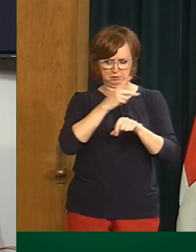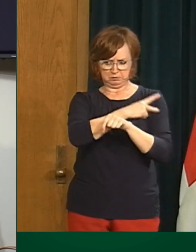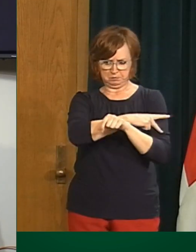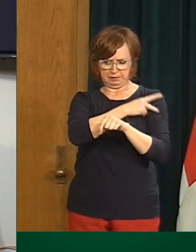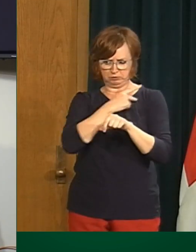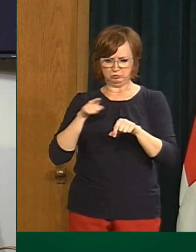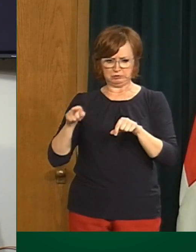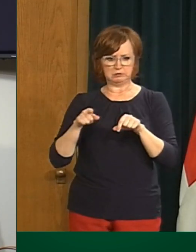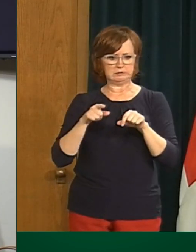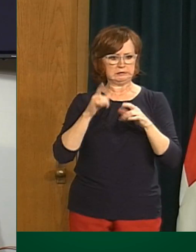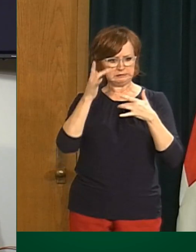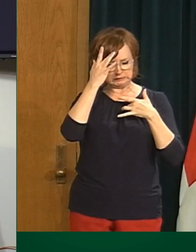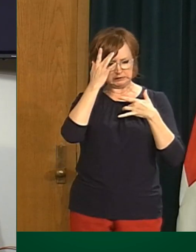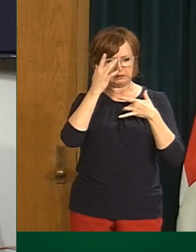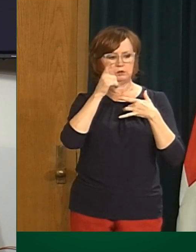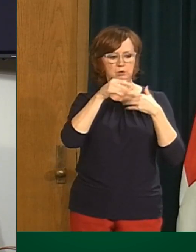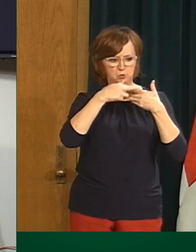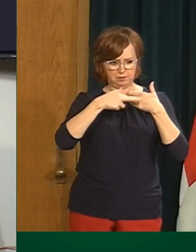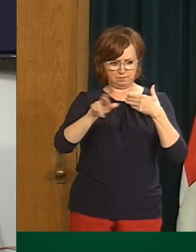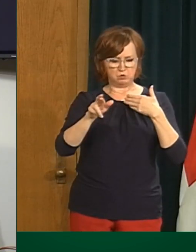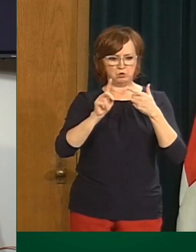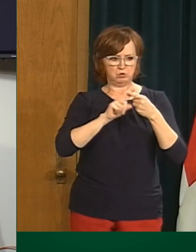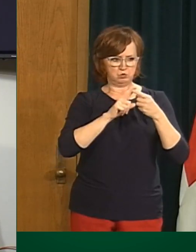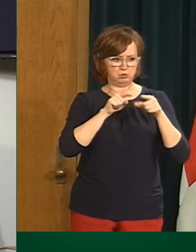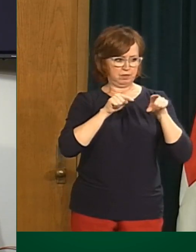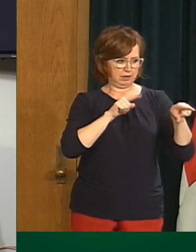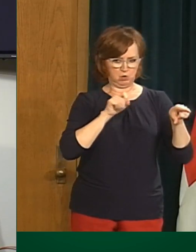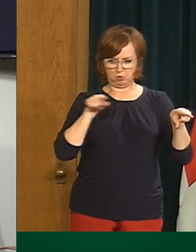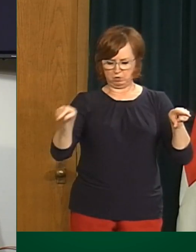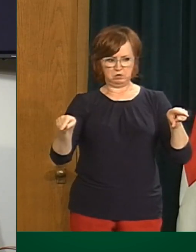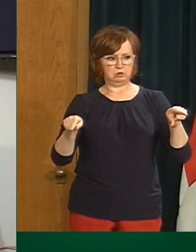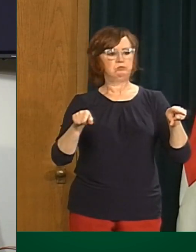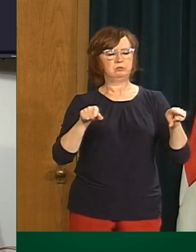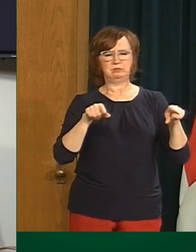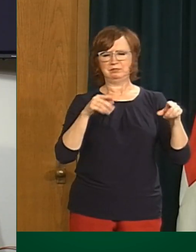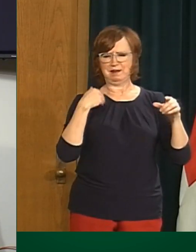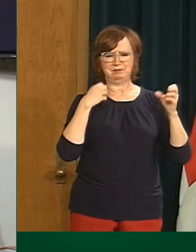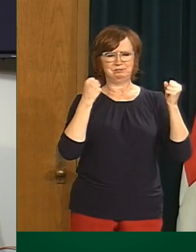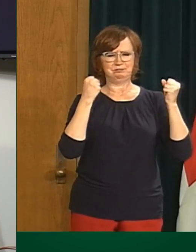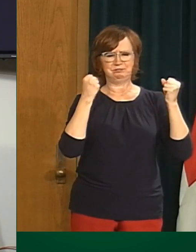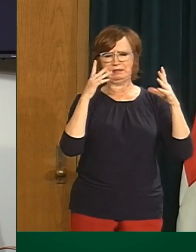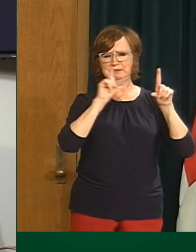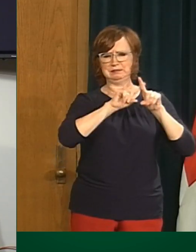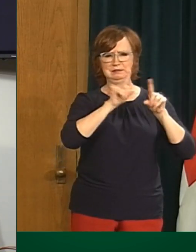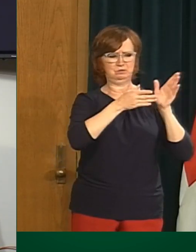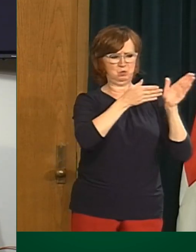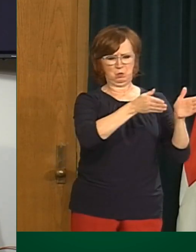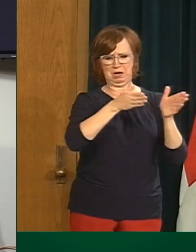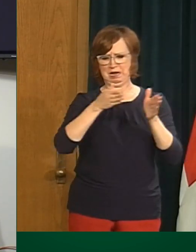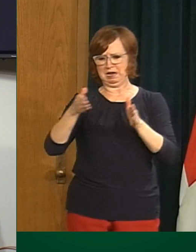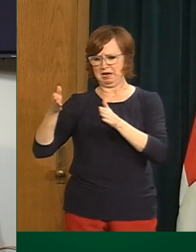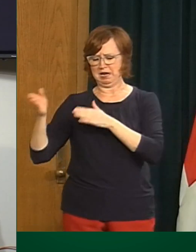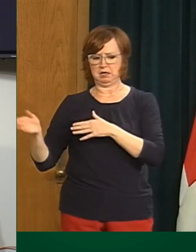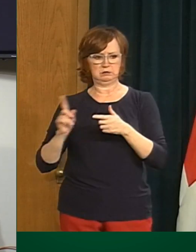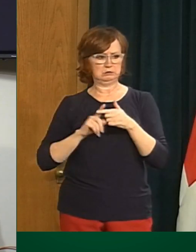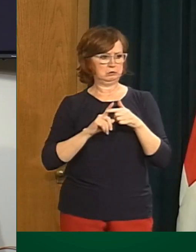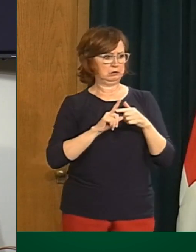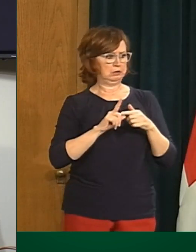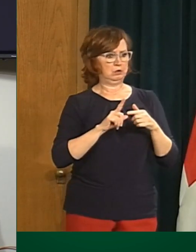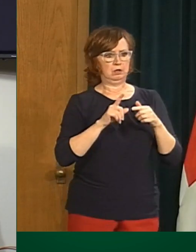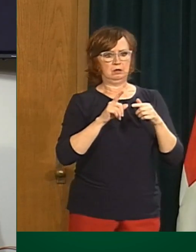admitted into the hospital also gets tested. So there's multiple venues, multiple opportunities to get tested.